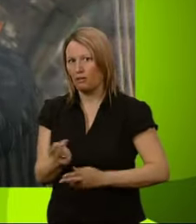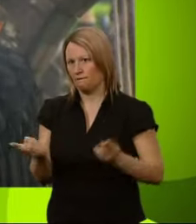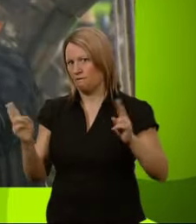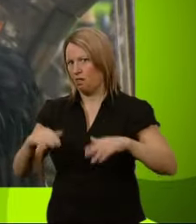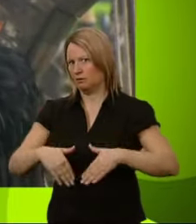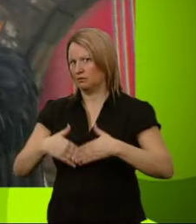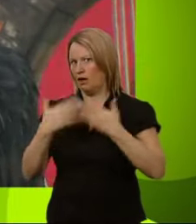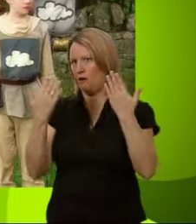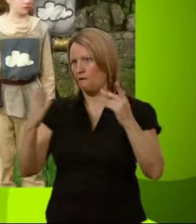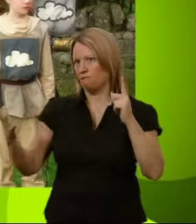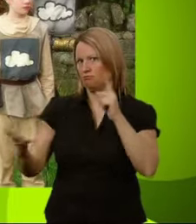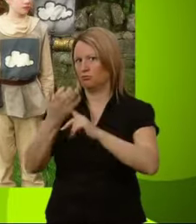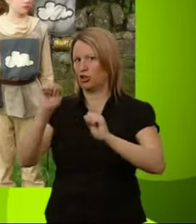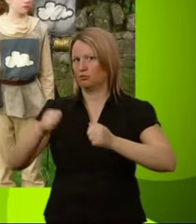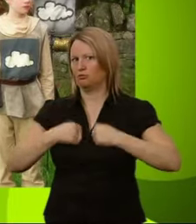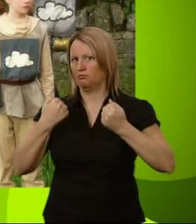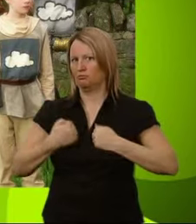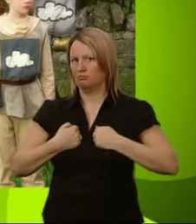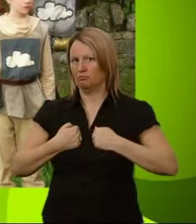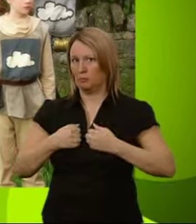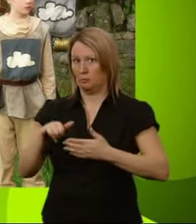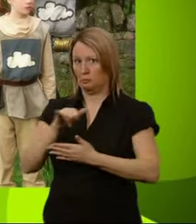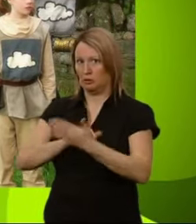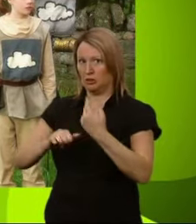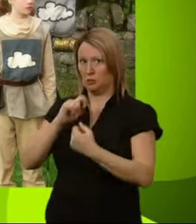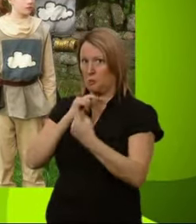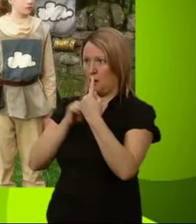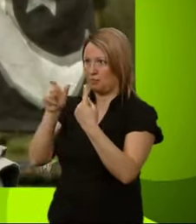final day of the quest, only one can emerge victorious.